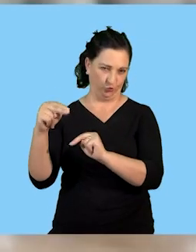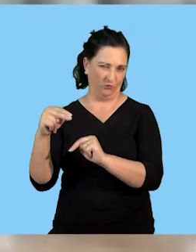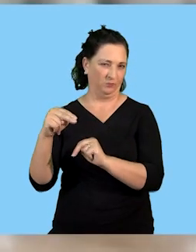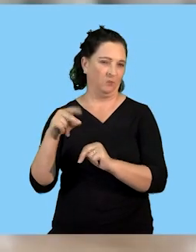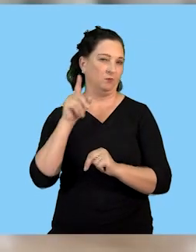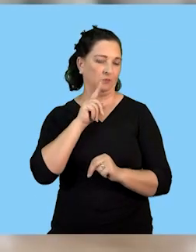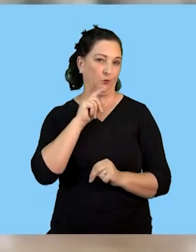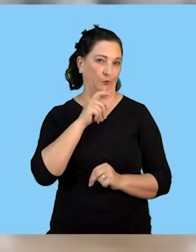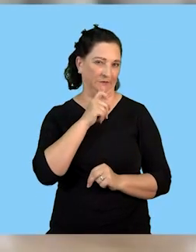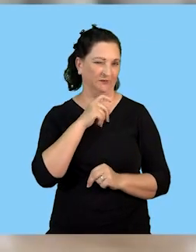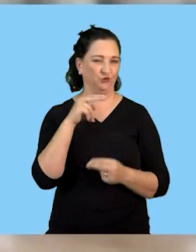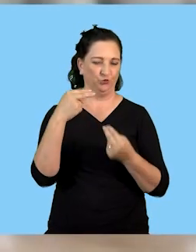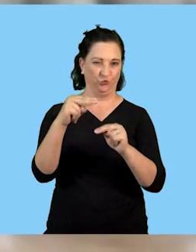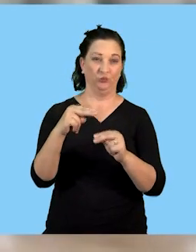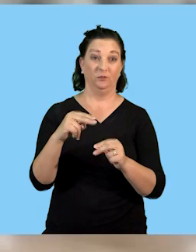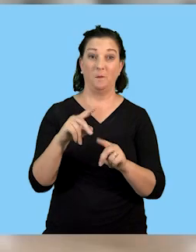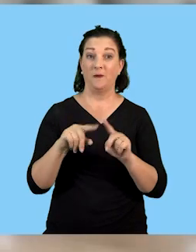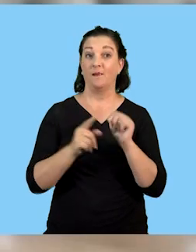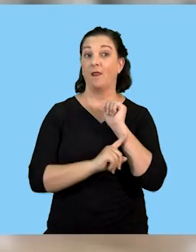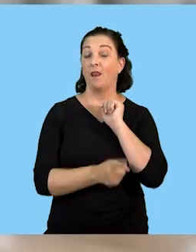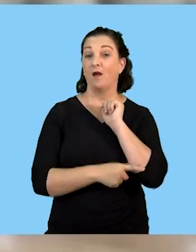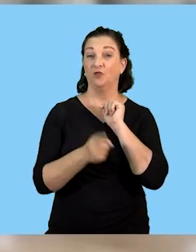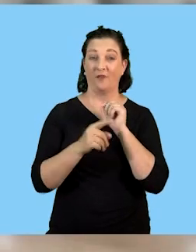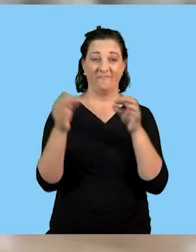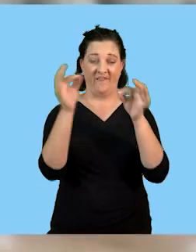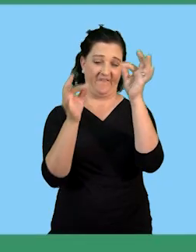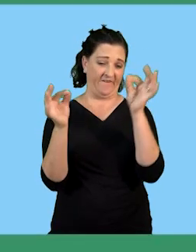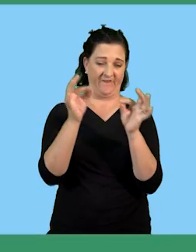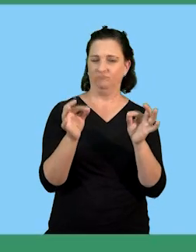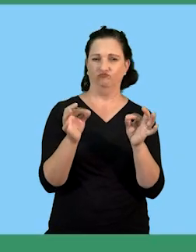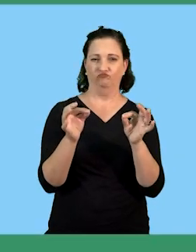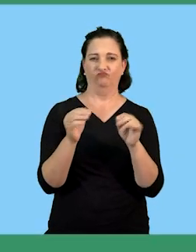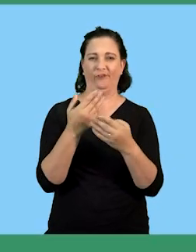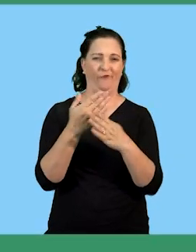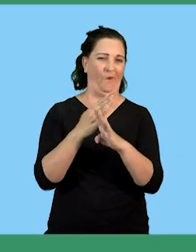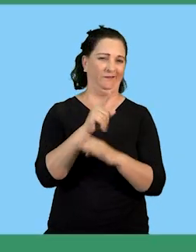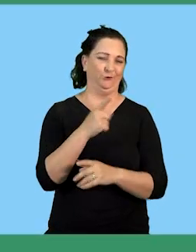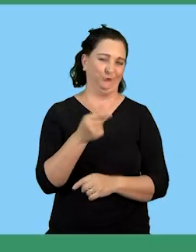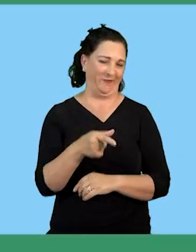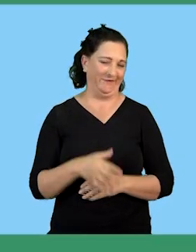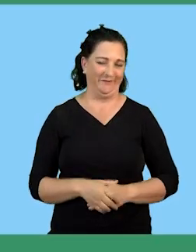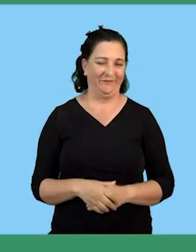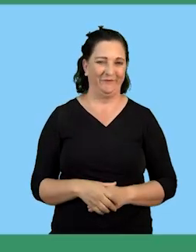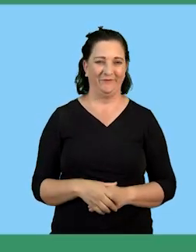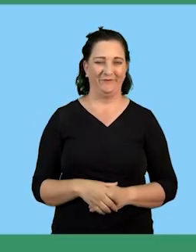it simple all the time. And lastly, you need to avoid fancy decoration.